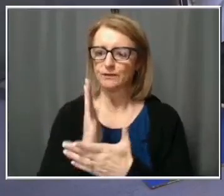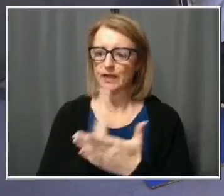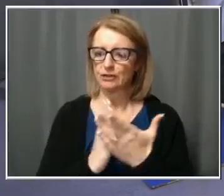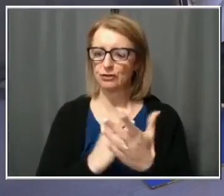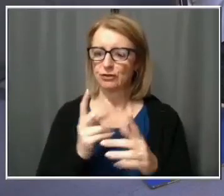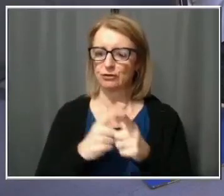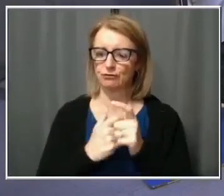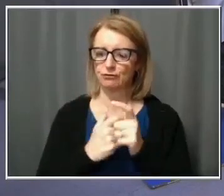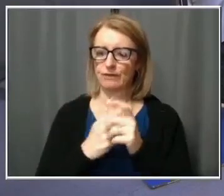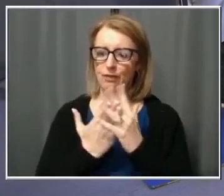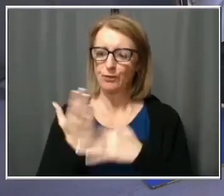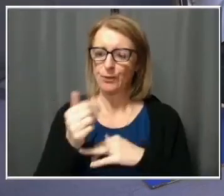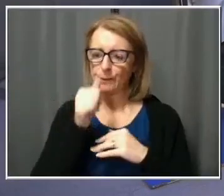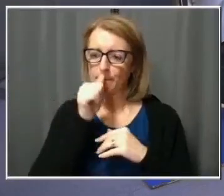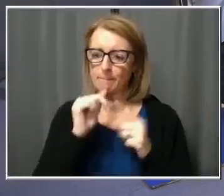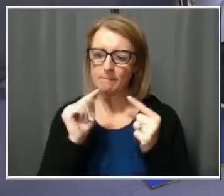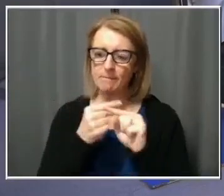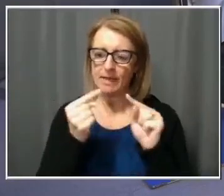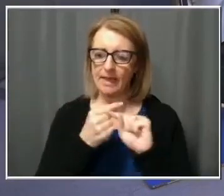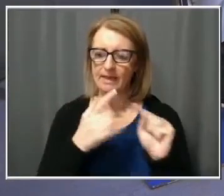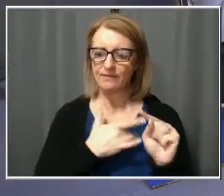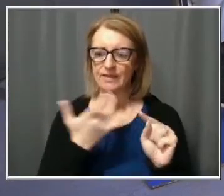through the pain. What did it feel like?